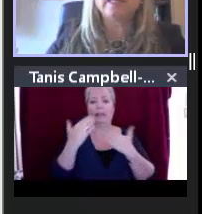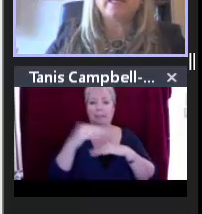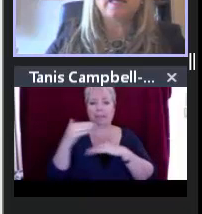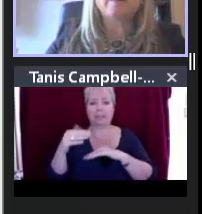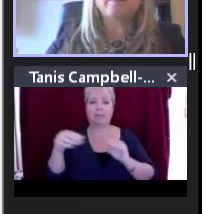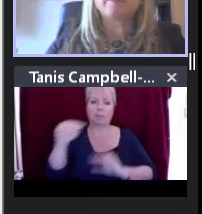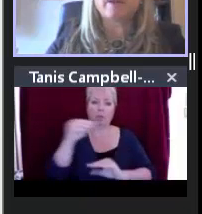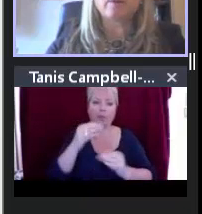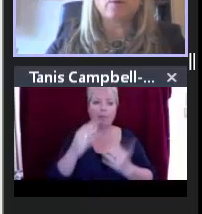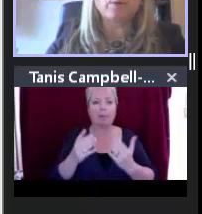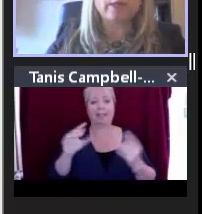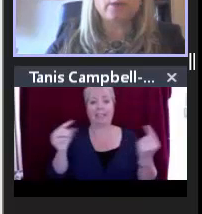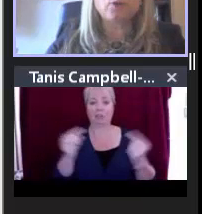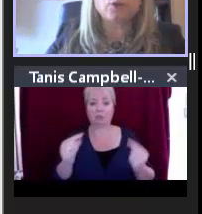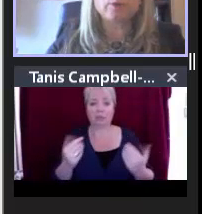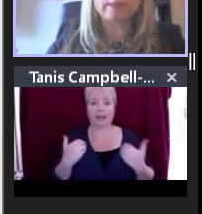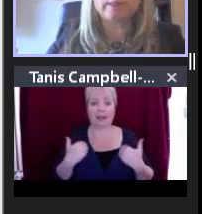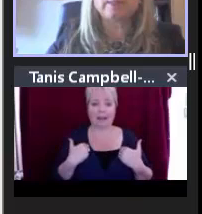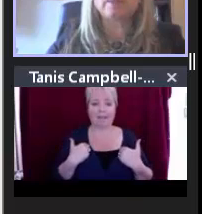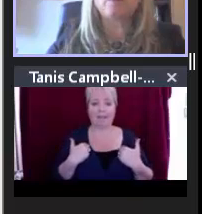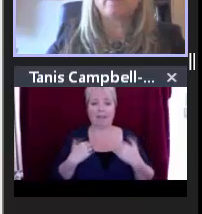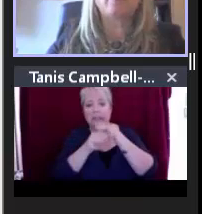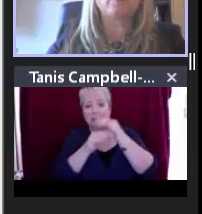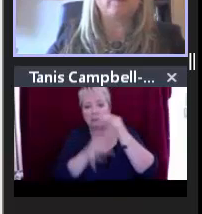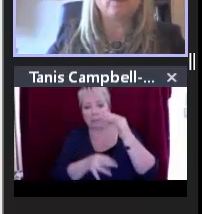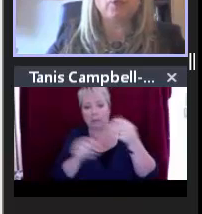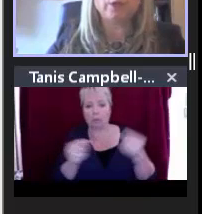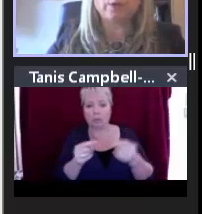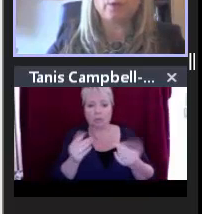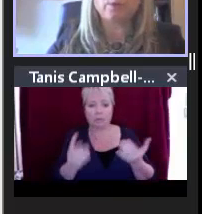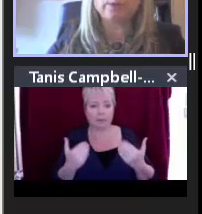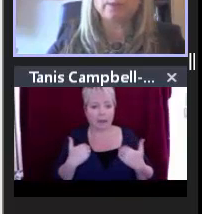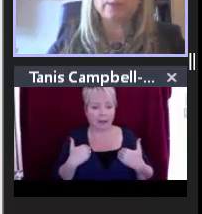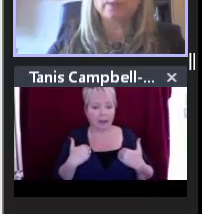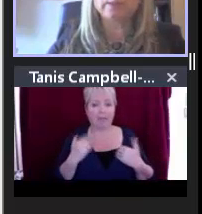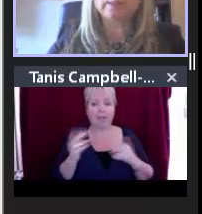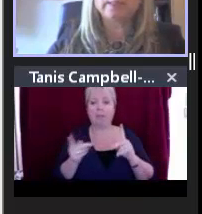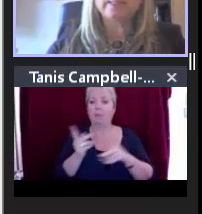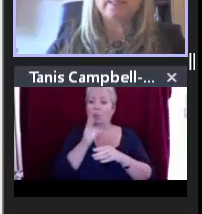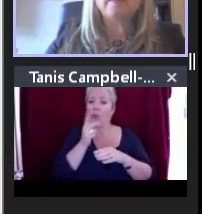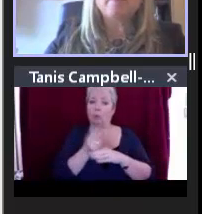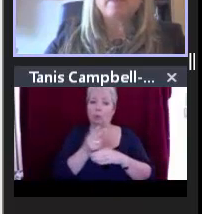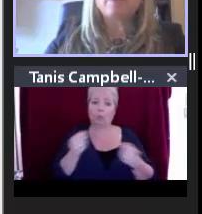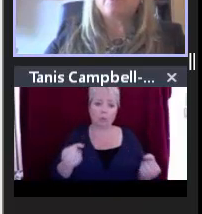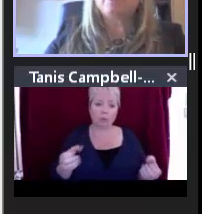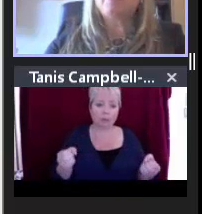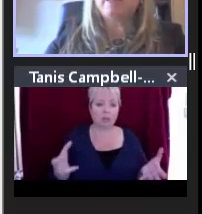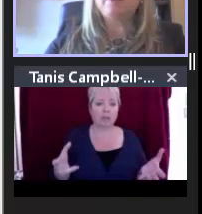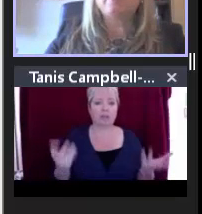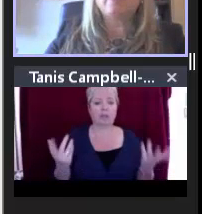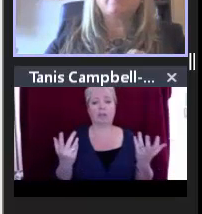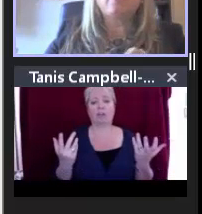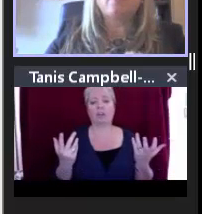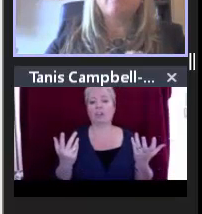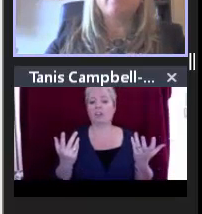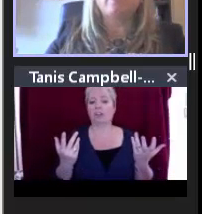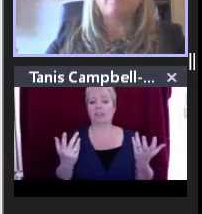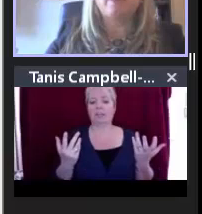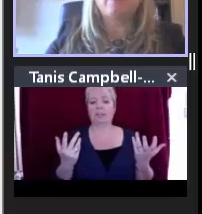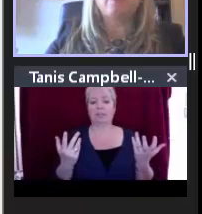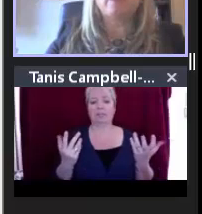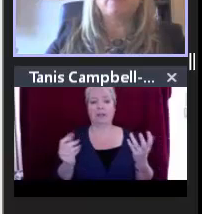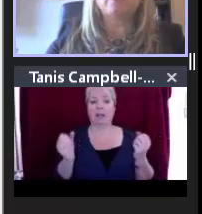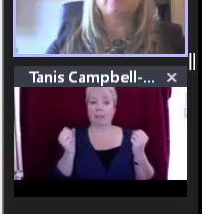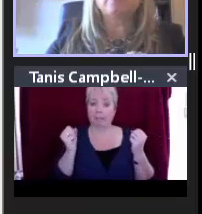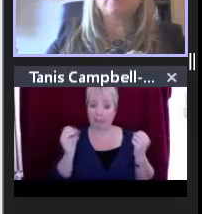injuries, spinal cord injuries. There's wheelchair users. There's people, an awful lot